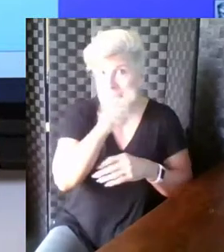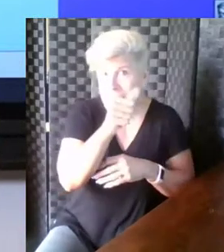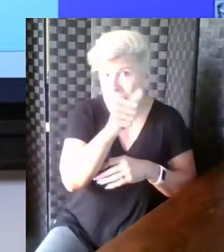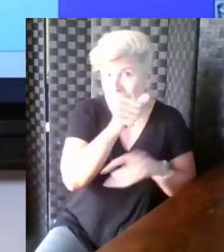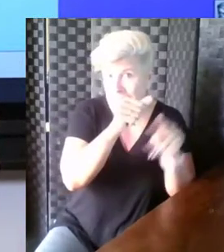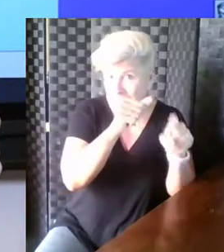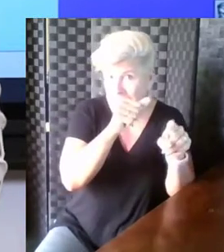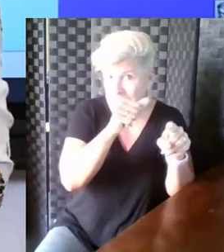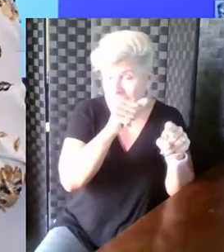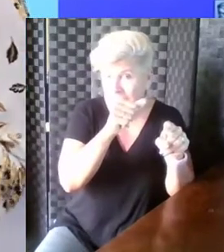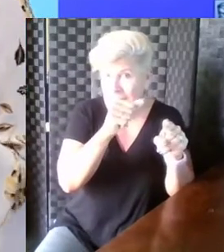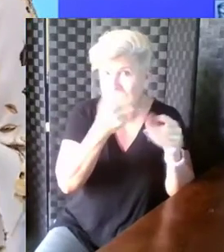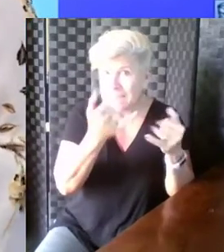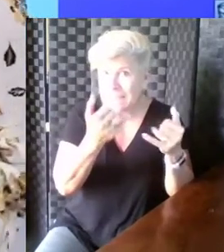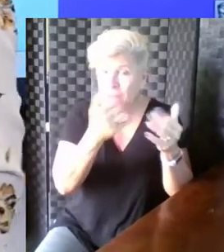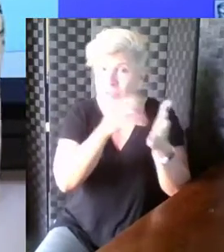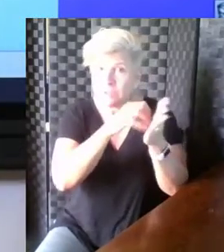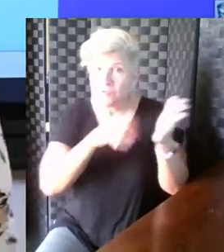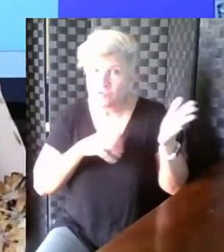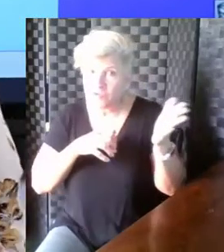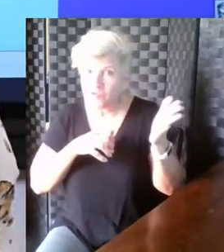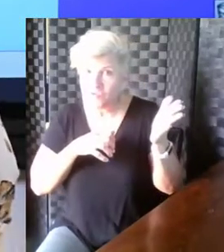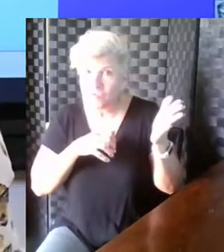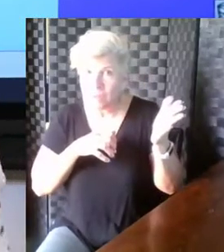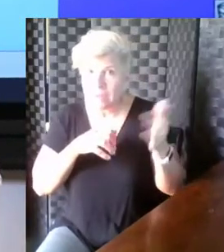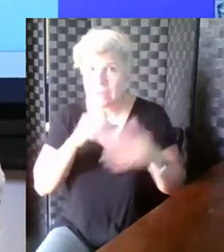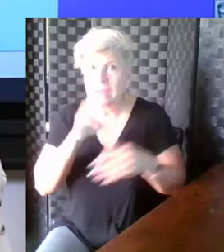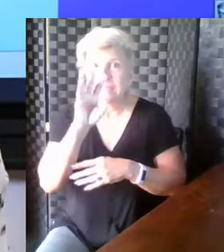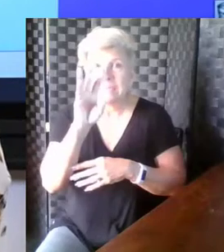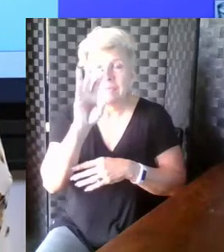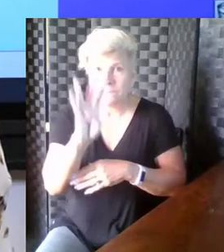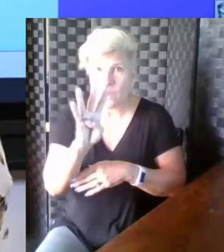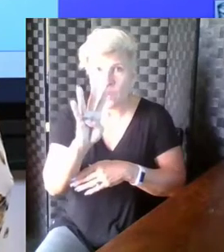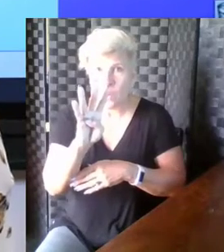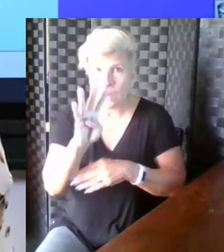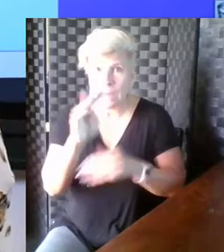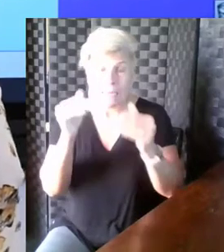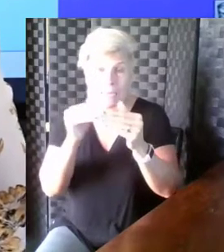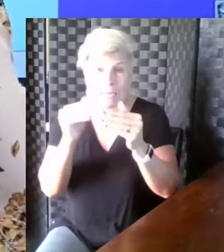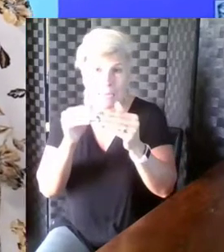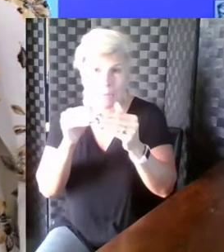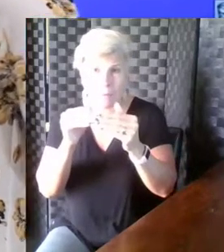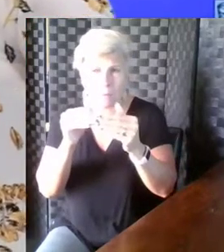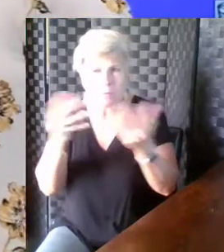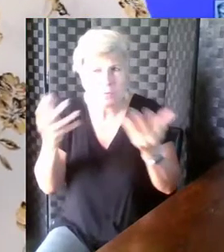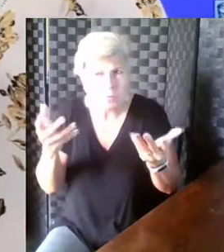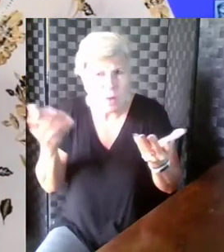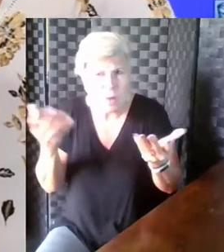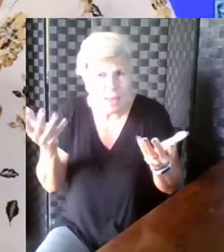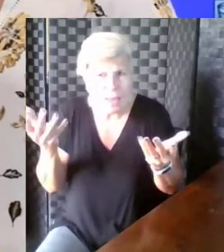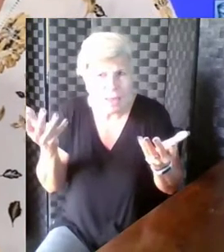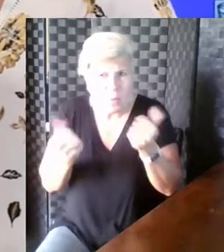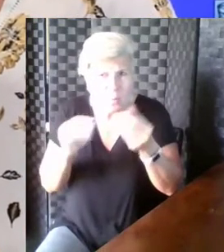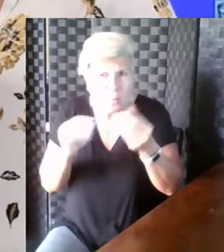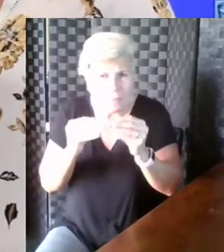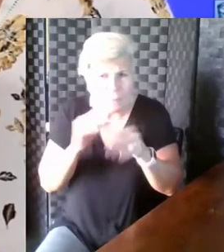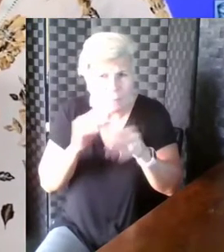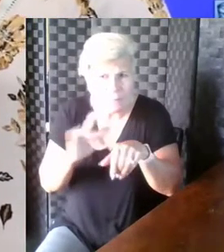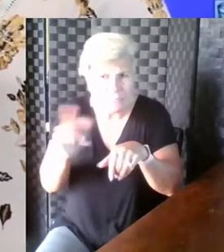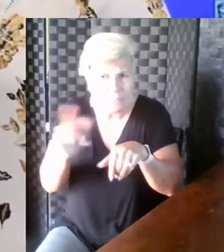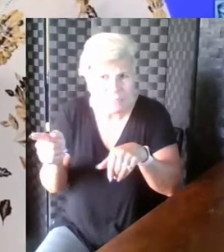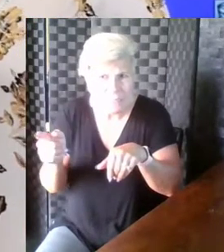going to put it over here, and this time I'm going to subtract. I'm going to start by subtracting the 4. What number is missing from my number